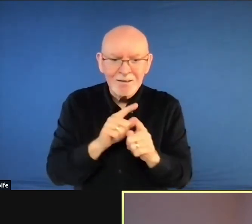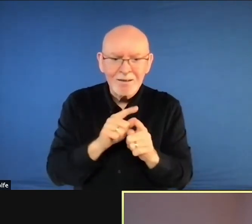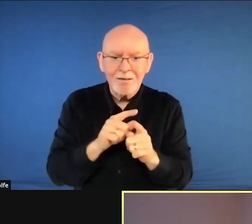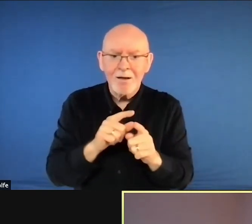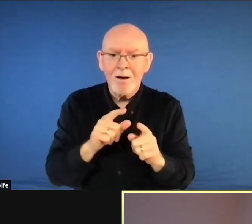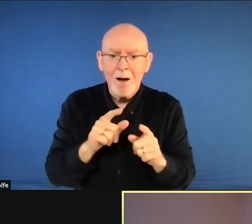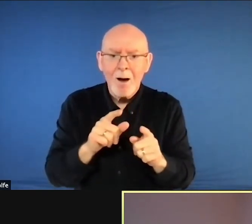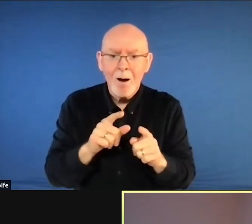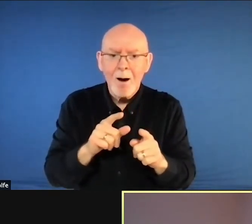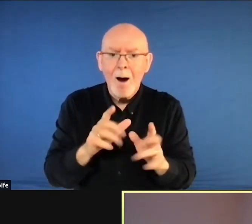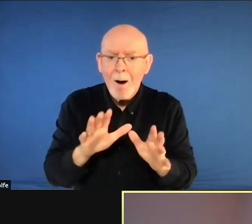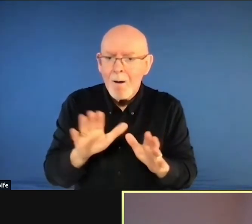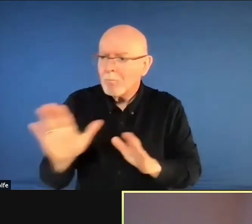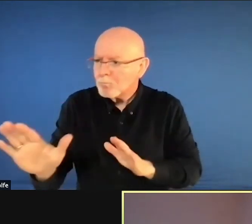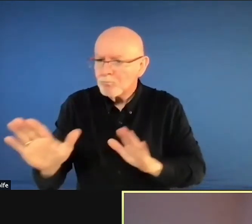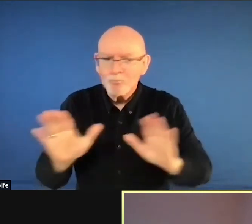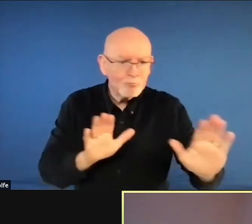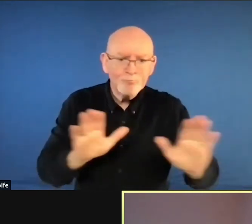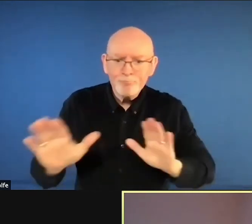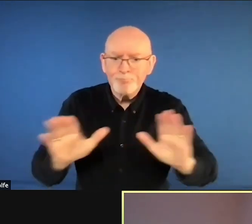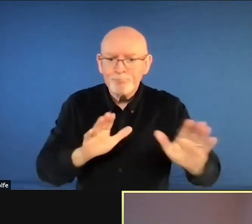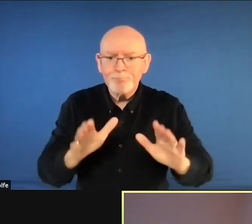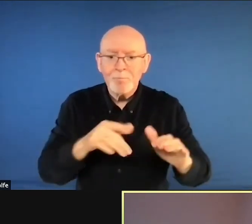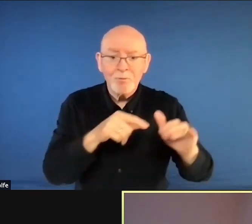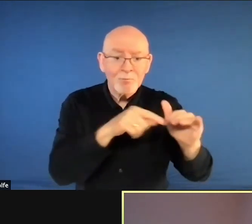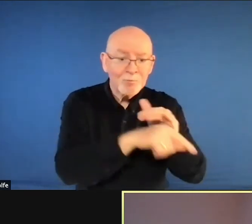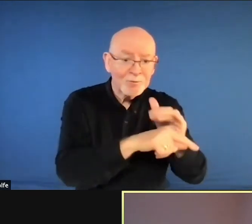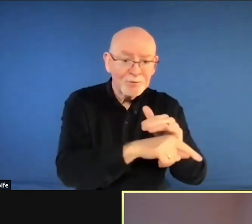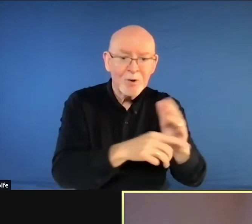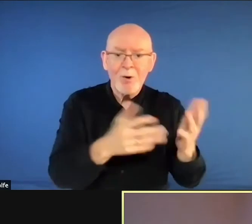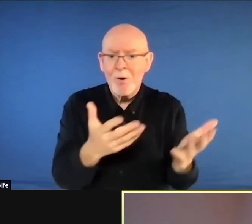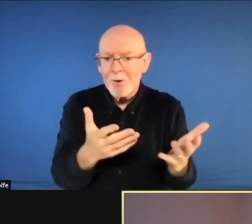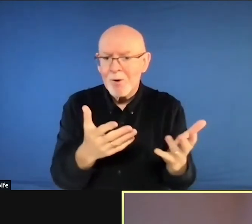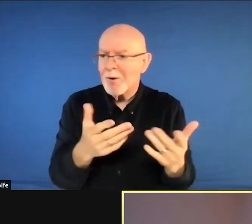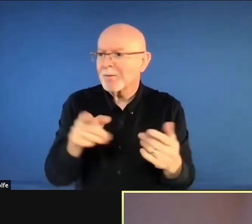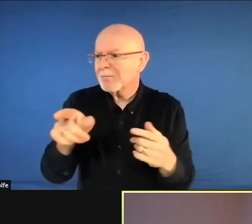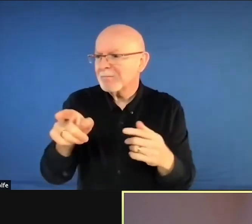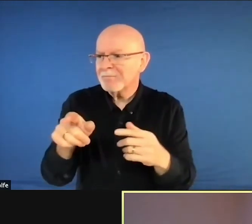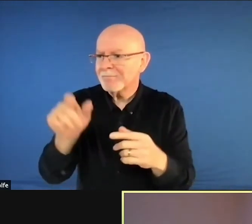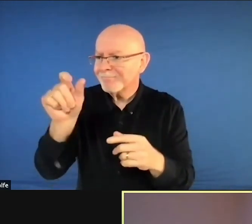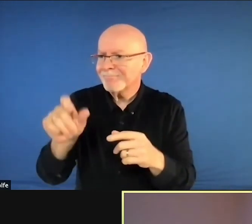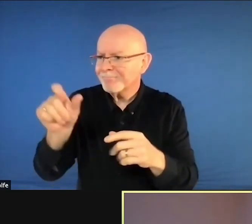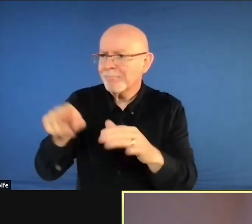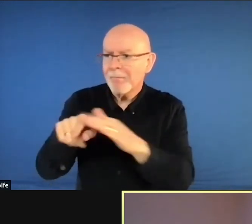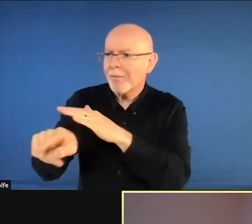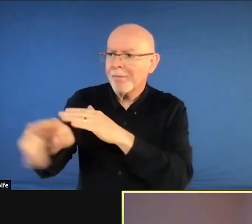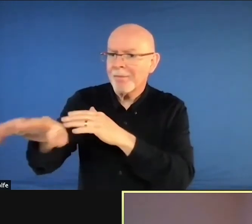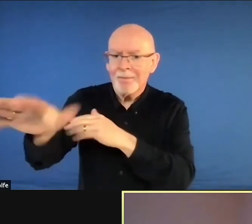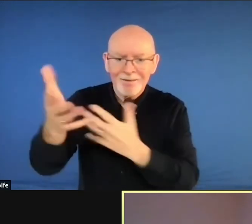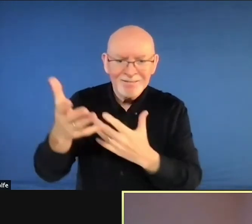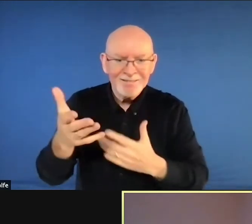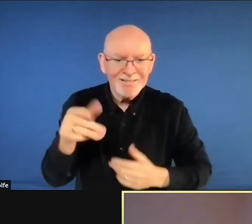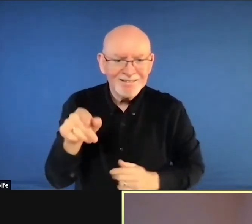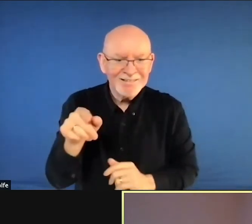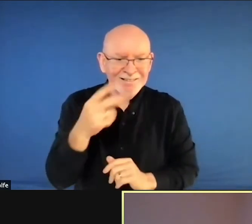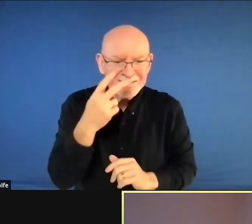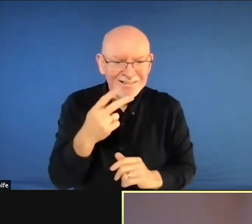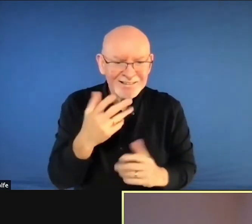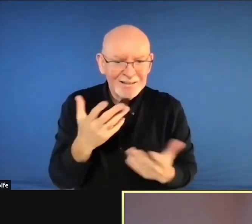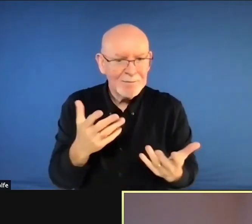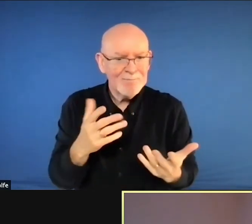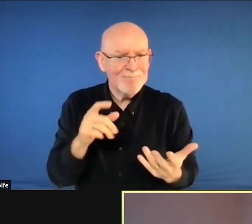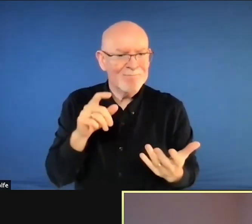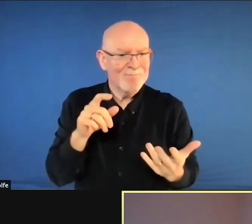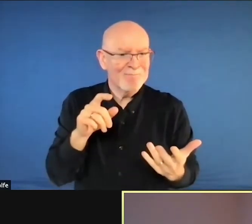displaced, but we do have a responsibility as